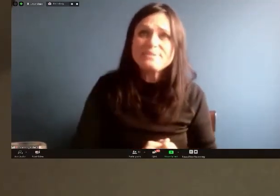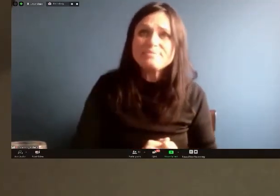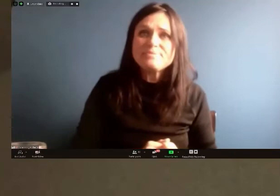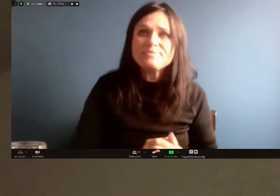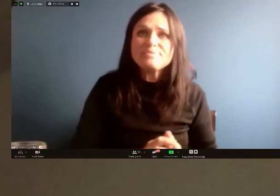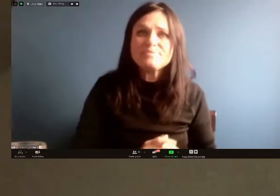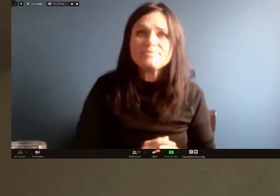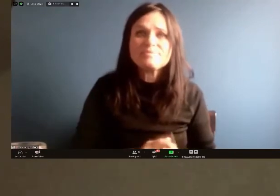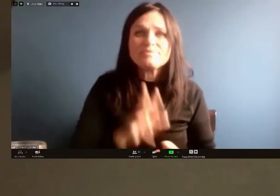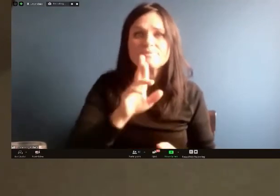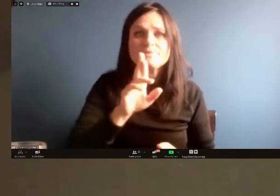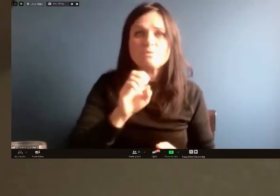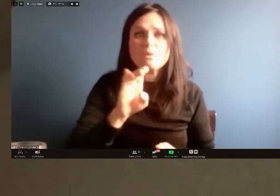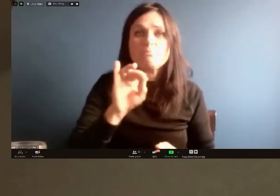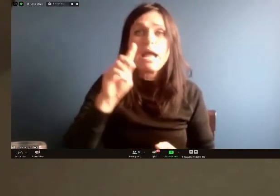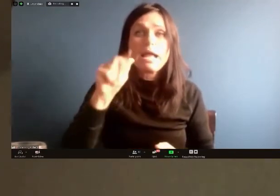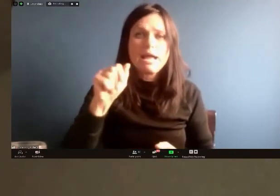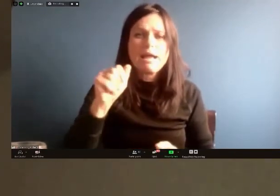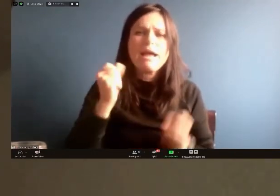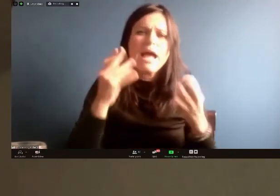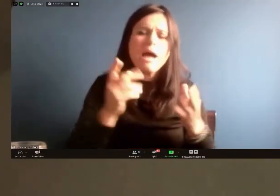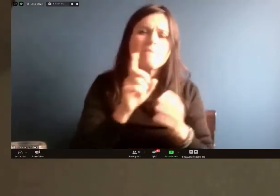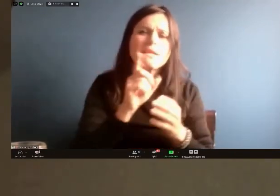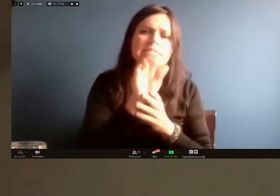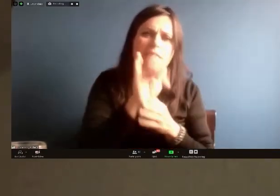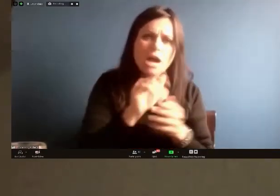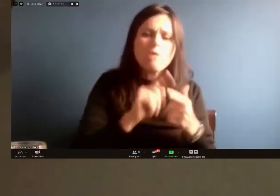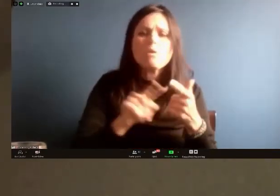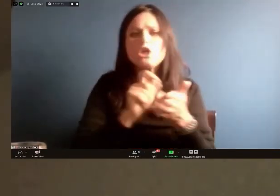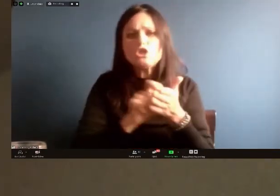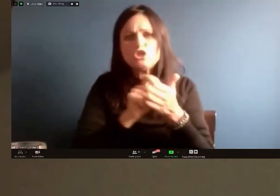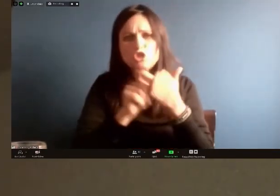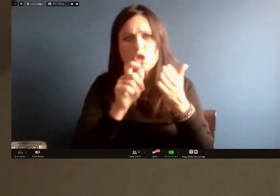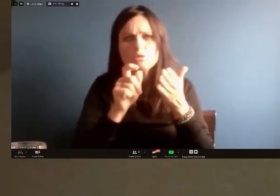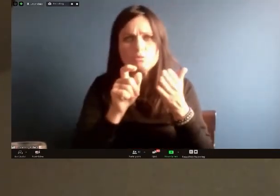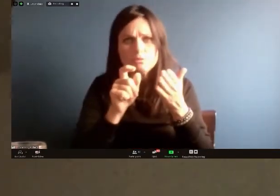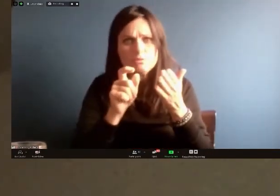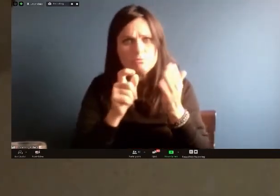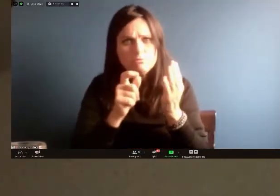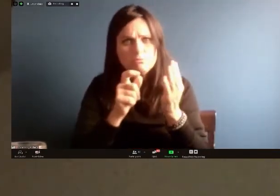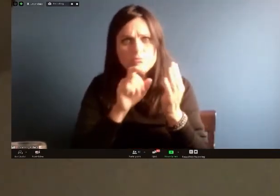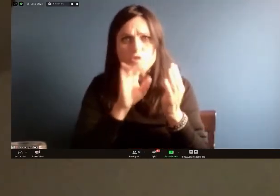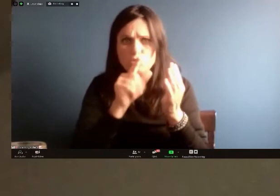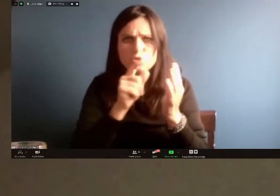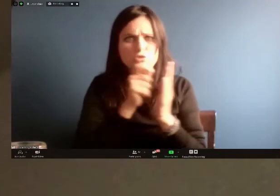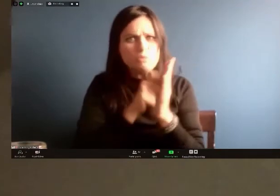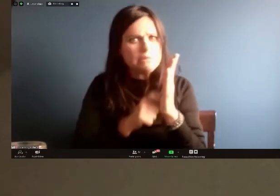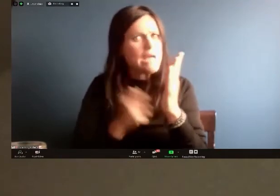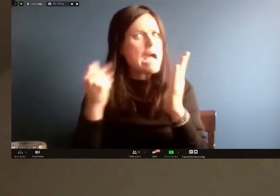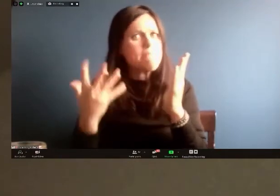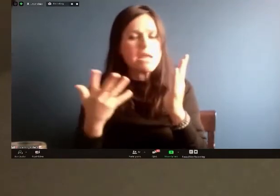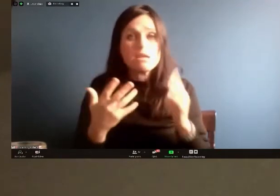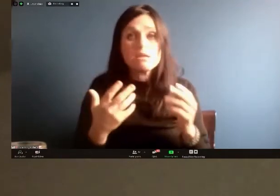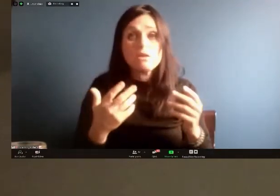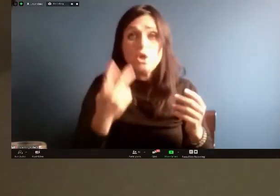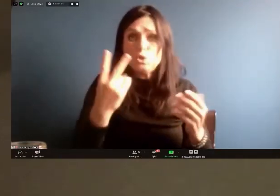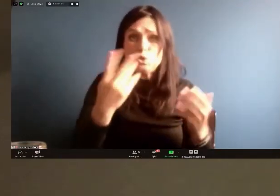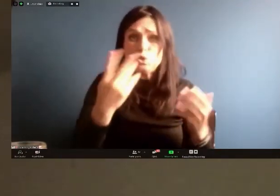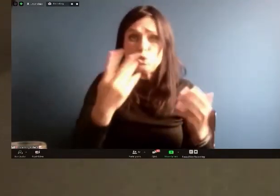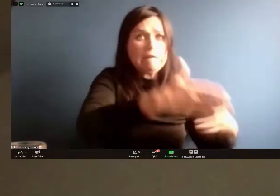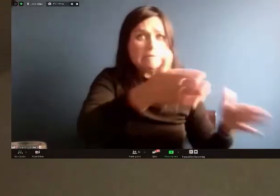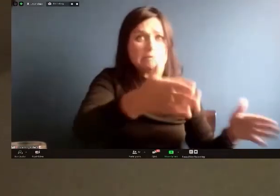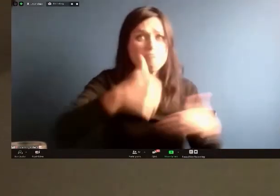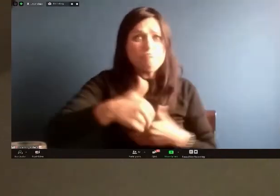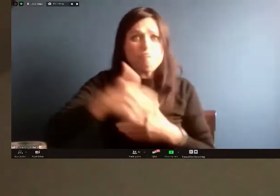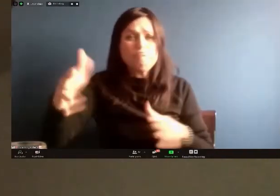Rebecca has another question. How many diaries, journals have you written? A lot. I literally have 2 boxes in